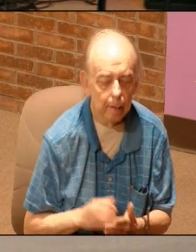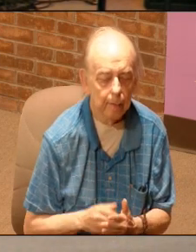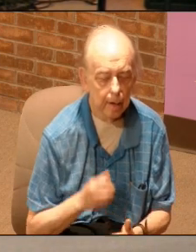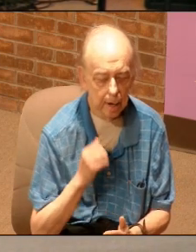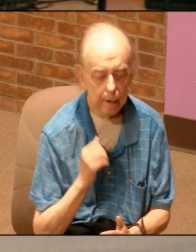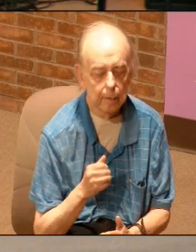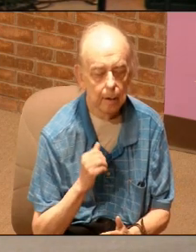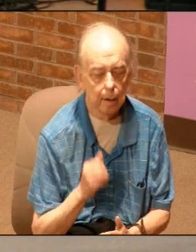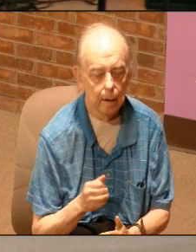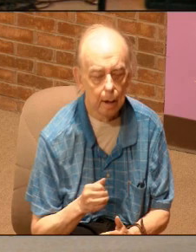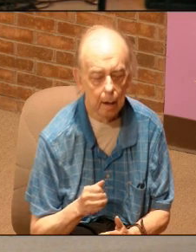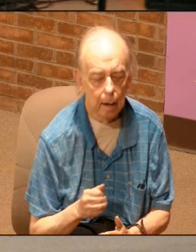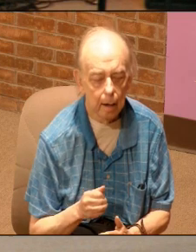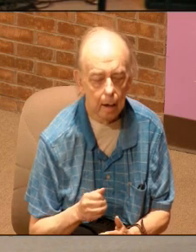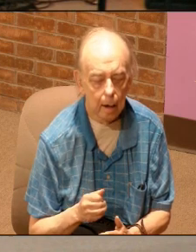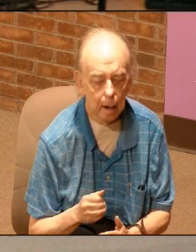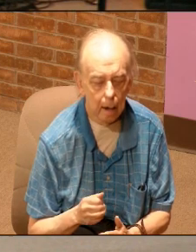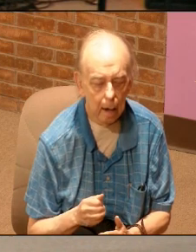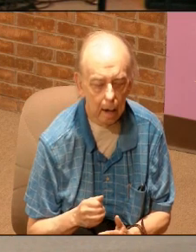right, you paint